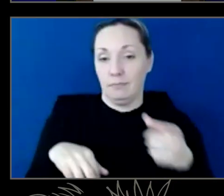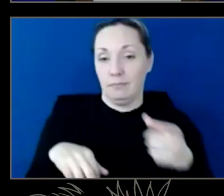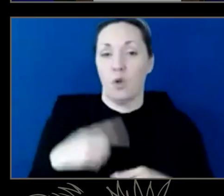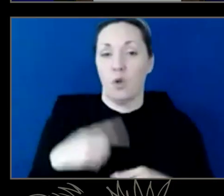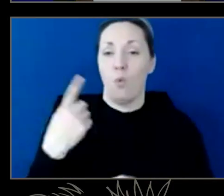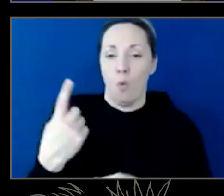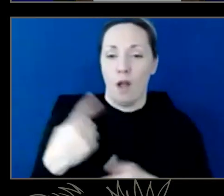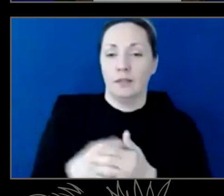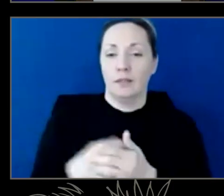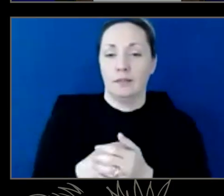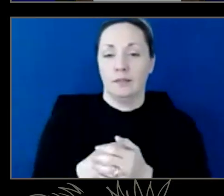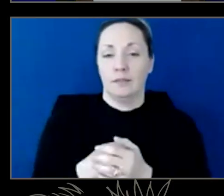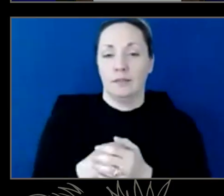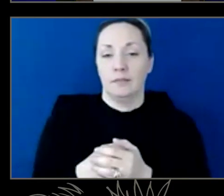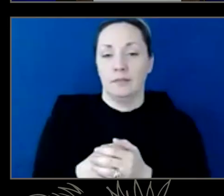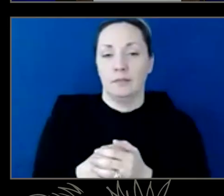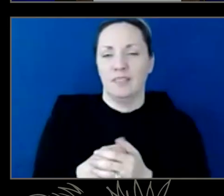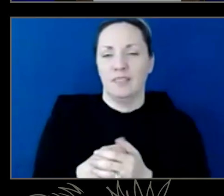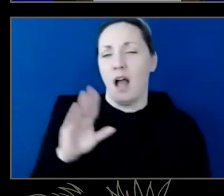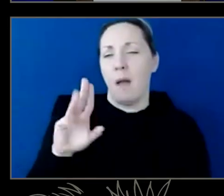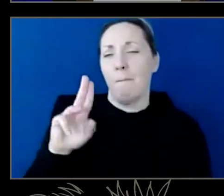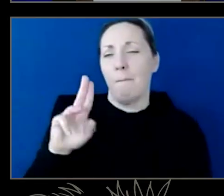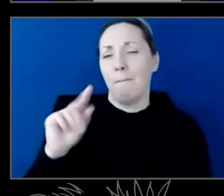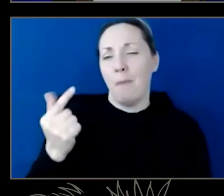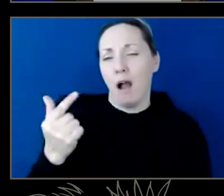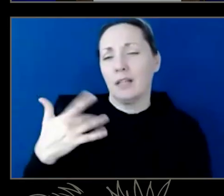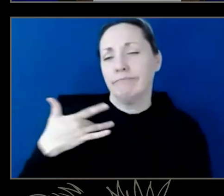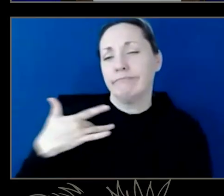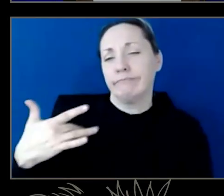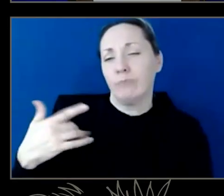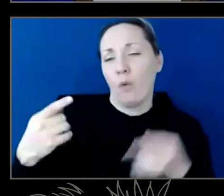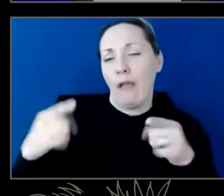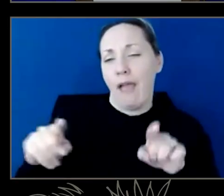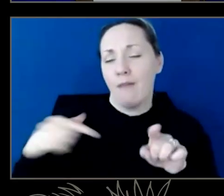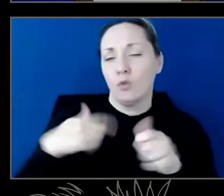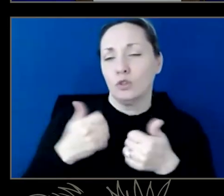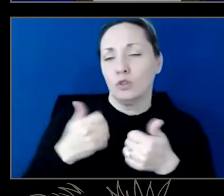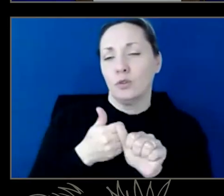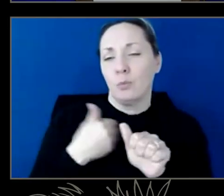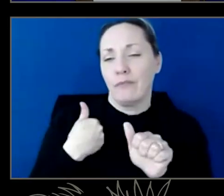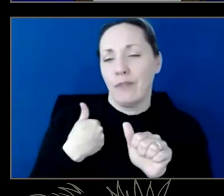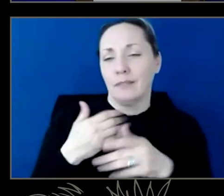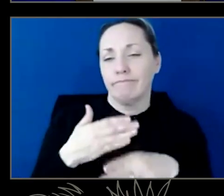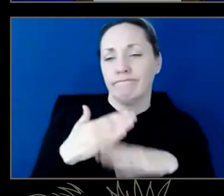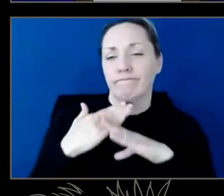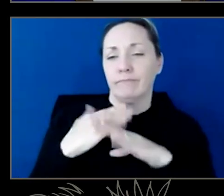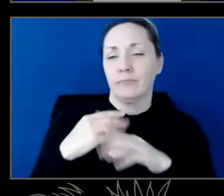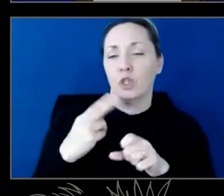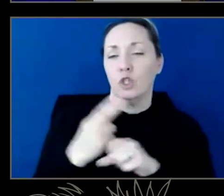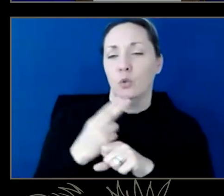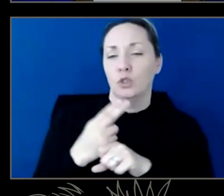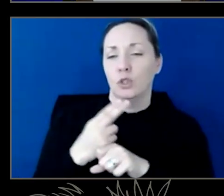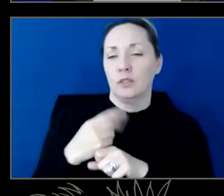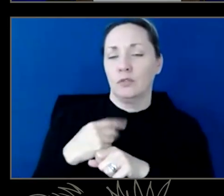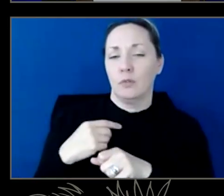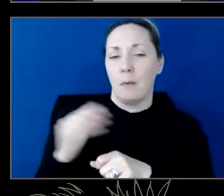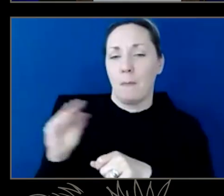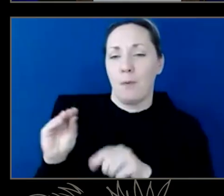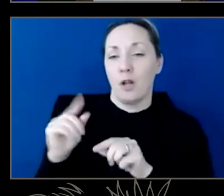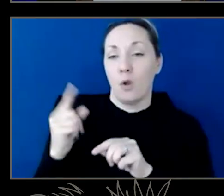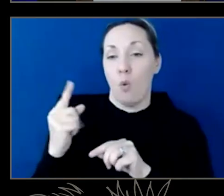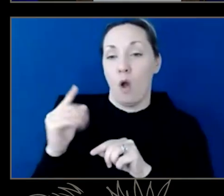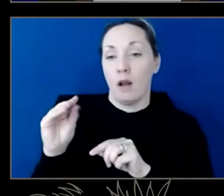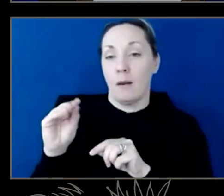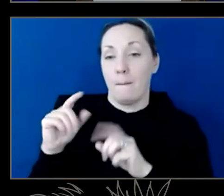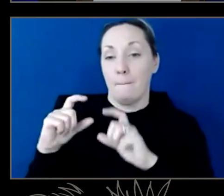we had is we trying to prevent users from placing one block on top of